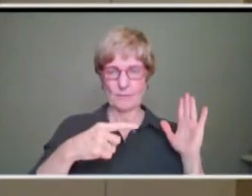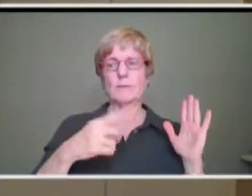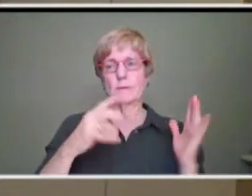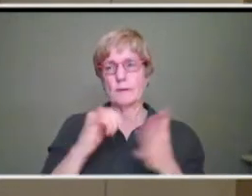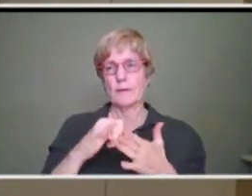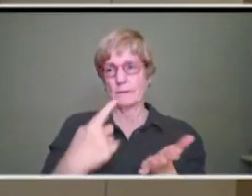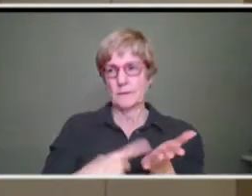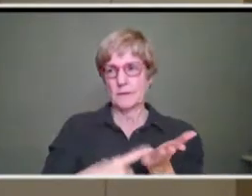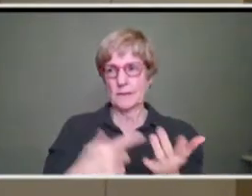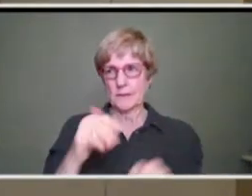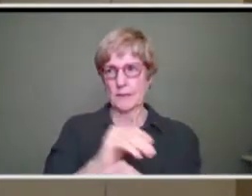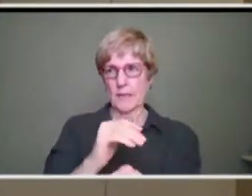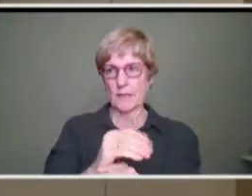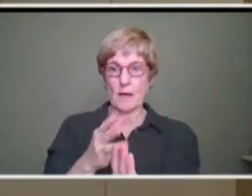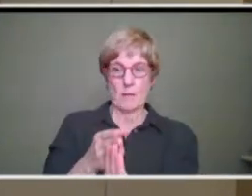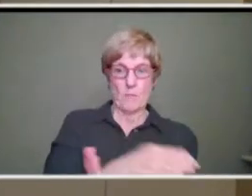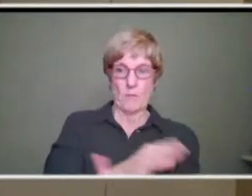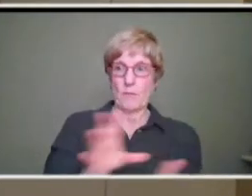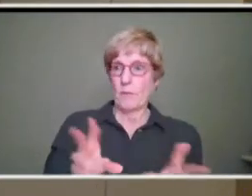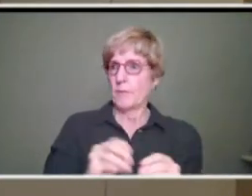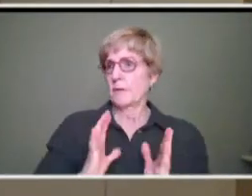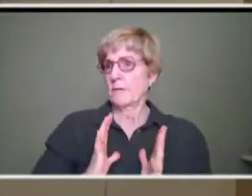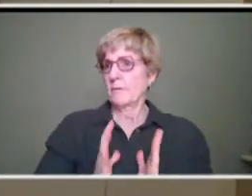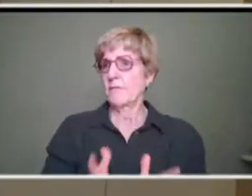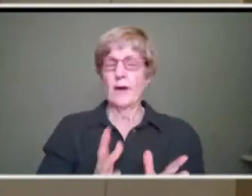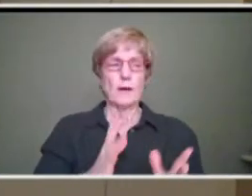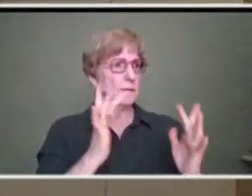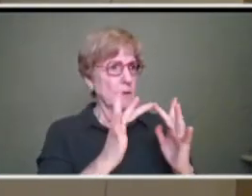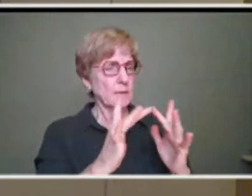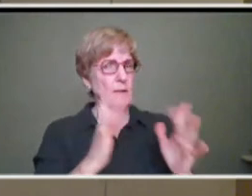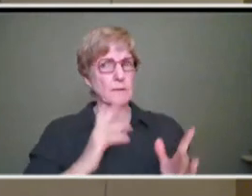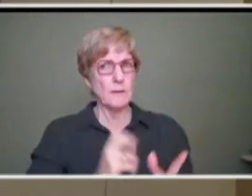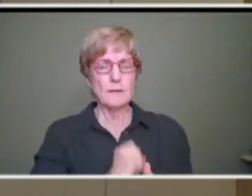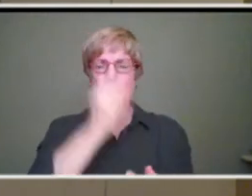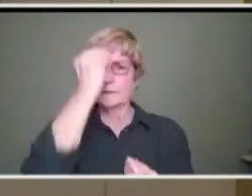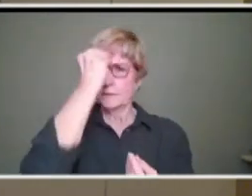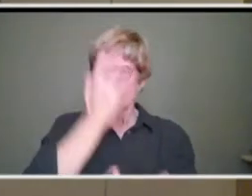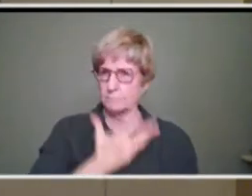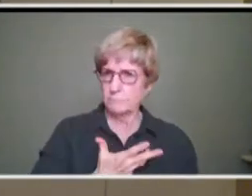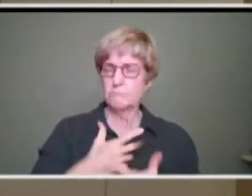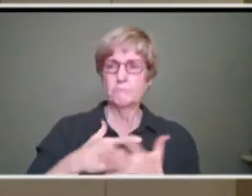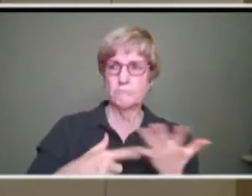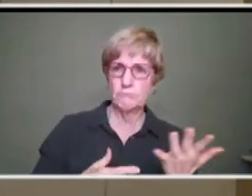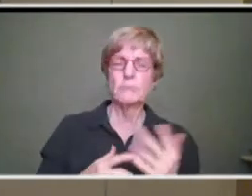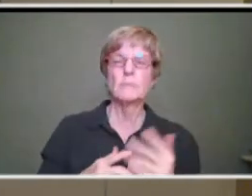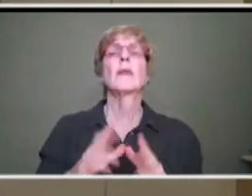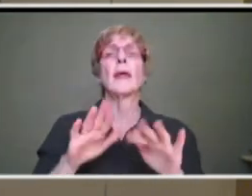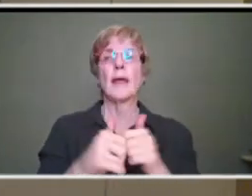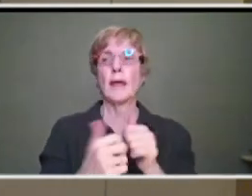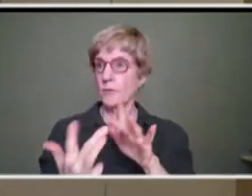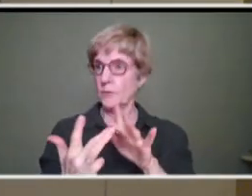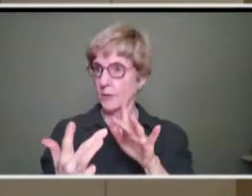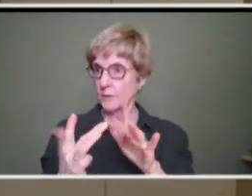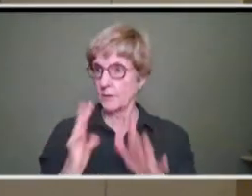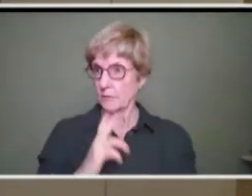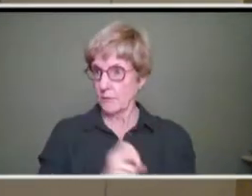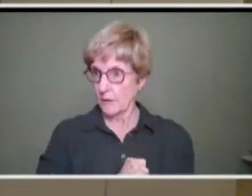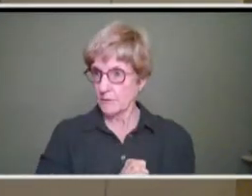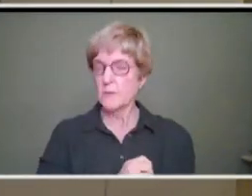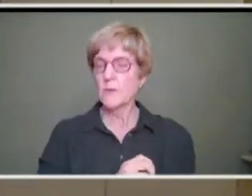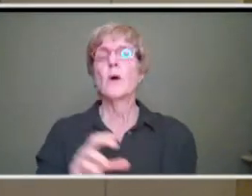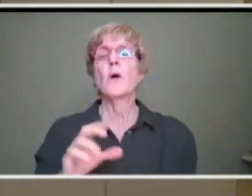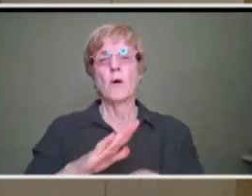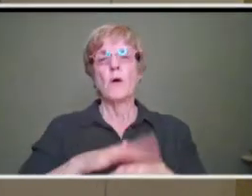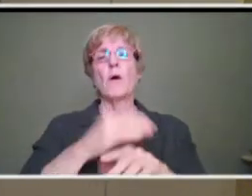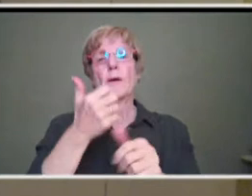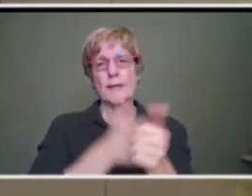prior to that meeting you are welcome to make contact with us and provide input you can find contact information on each of the